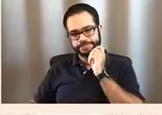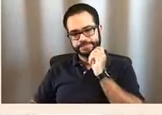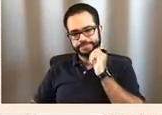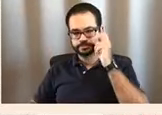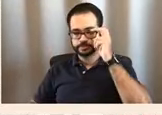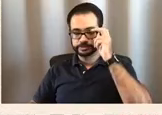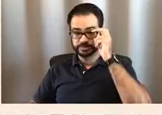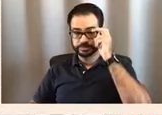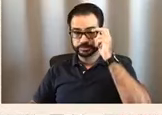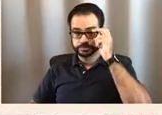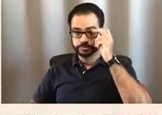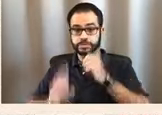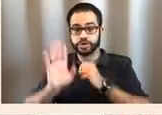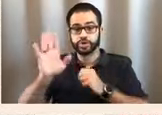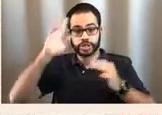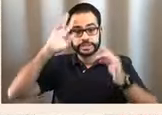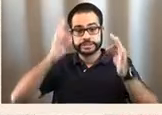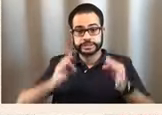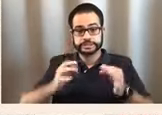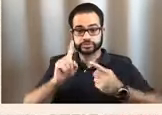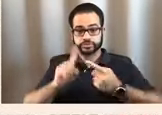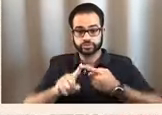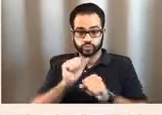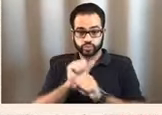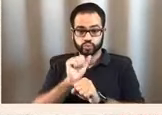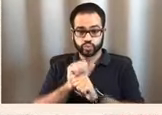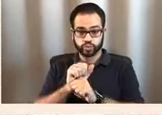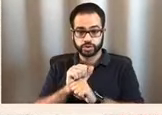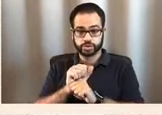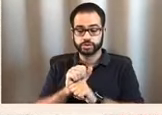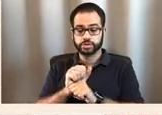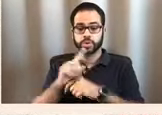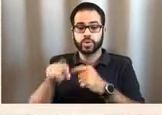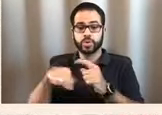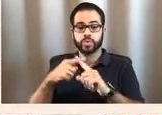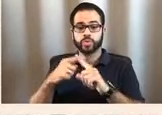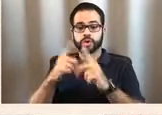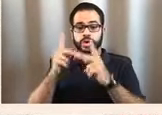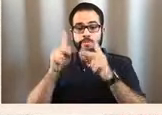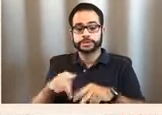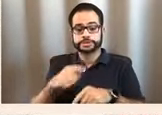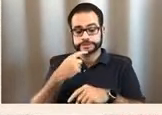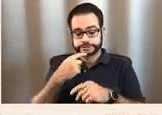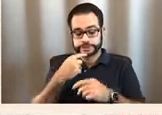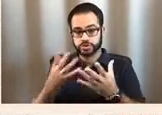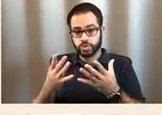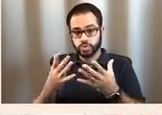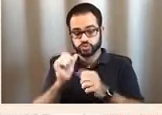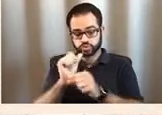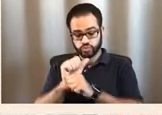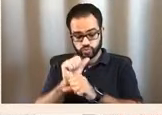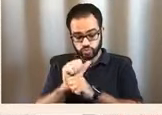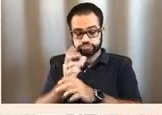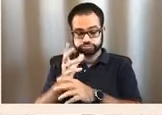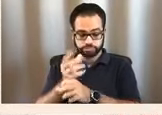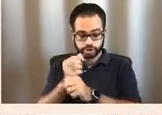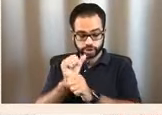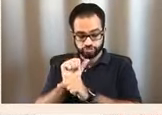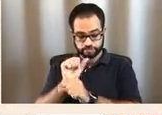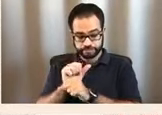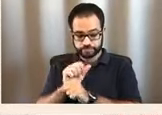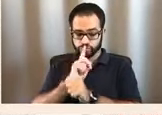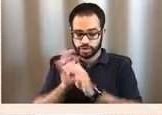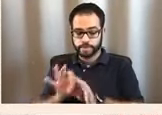Your decision to work. Once an individual expresses an interest in getting a job, it's important that they identify